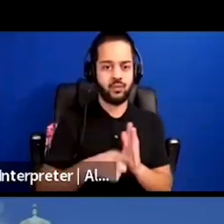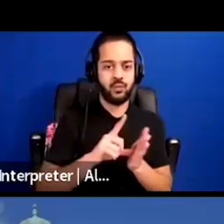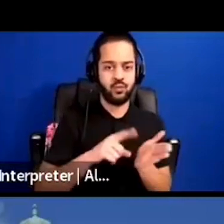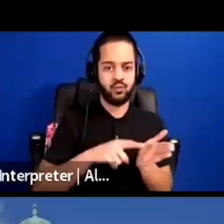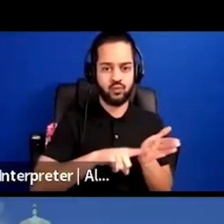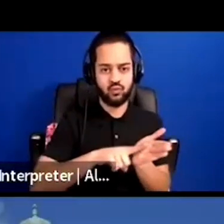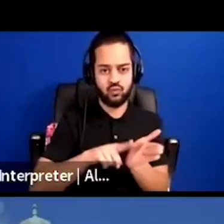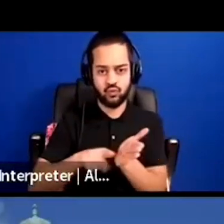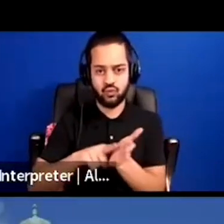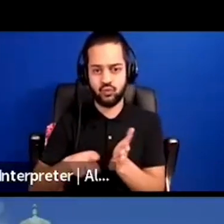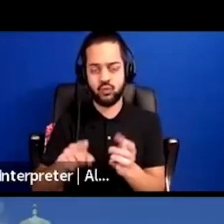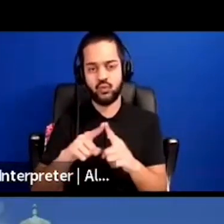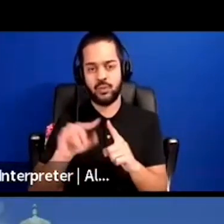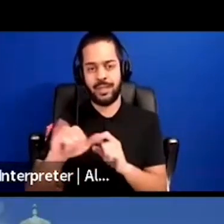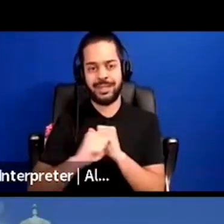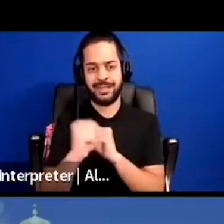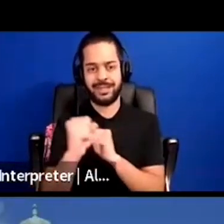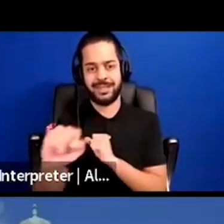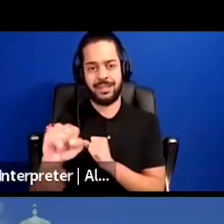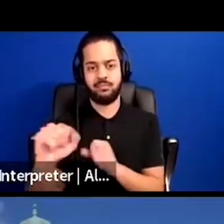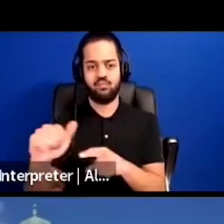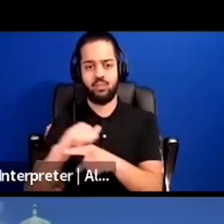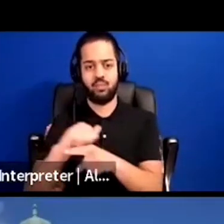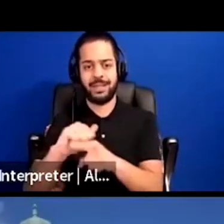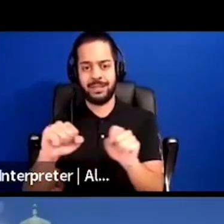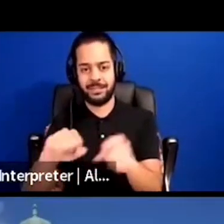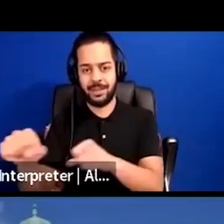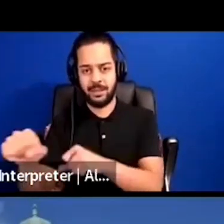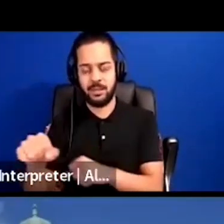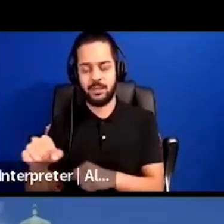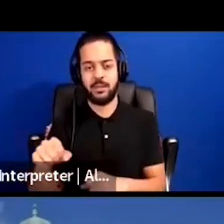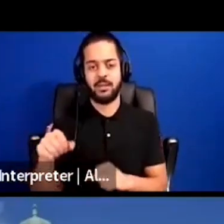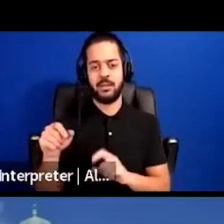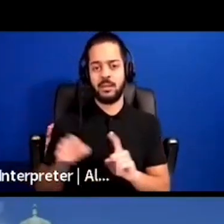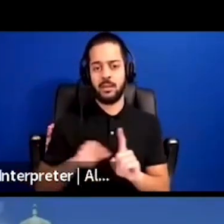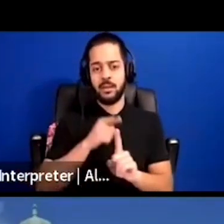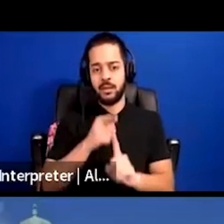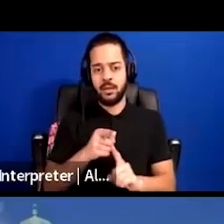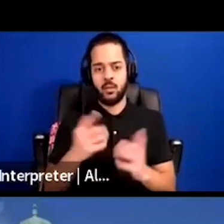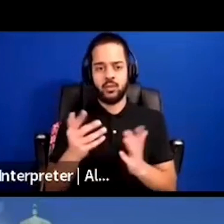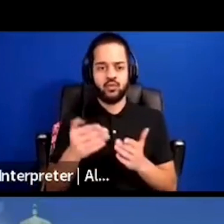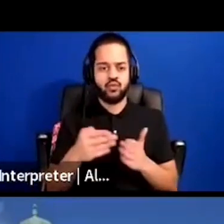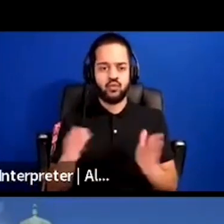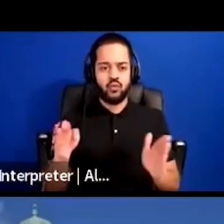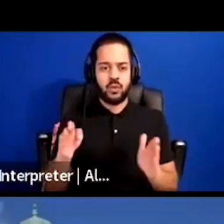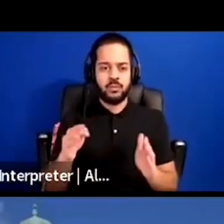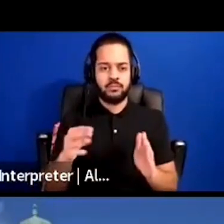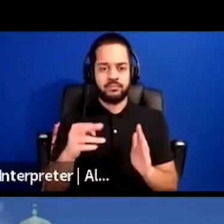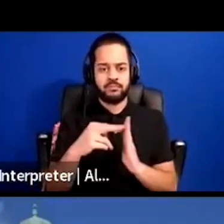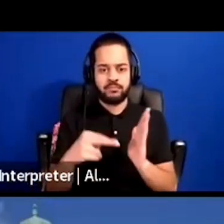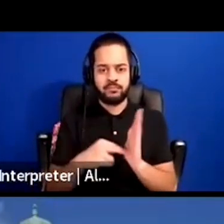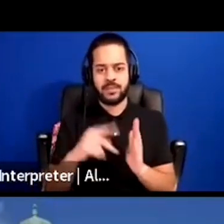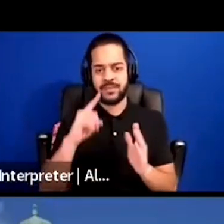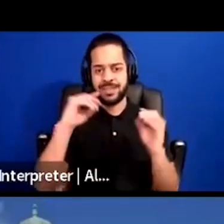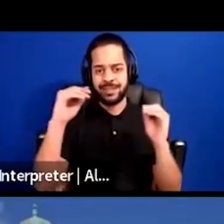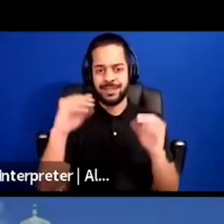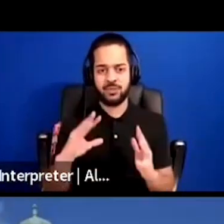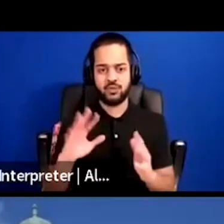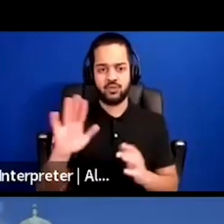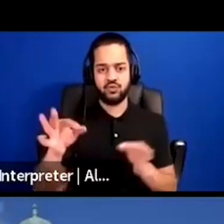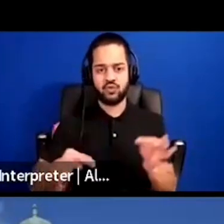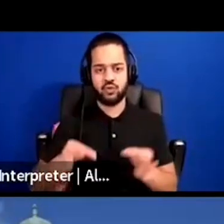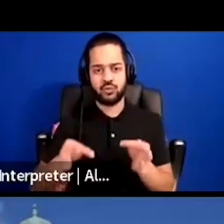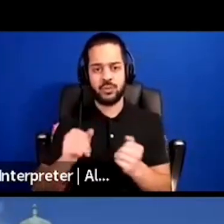extent practicable? And basically, what are general guidelines for teachers' judgment in consideration of